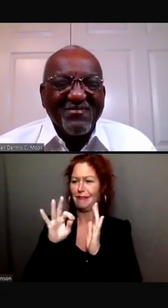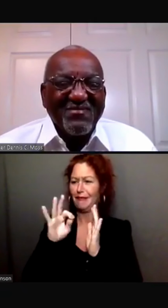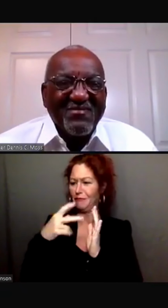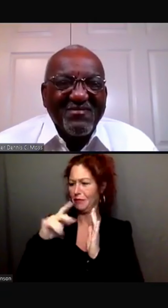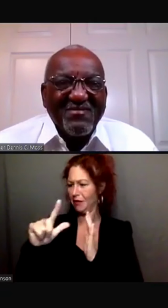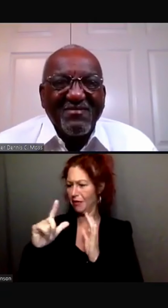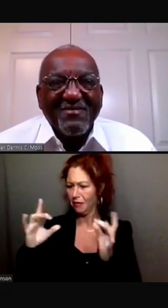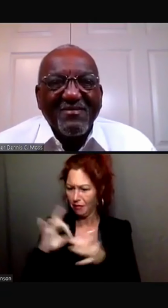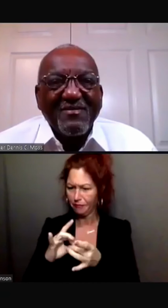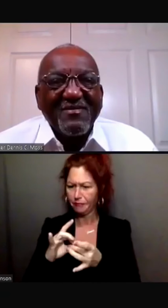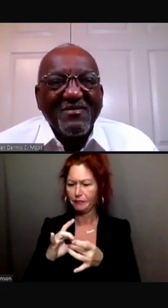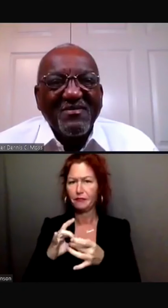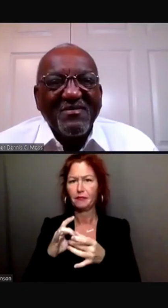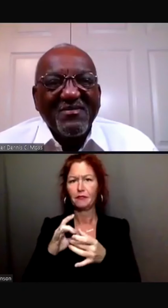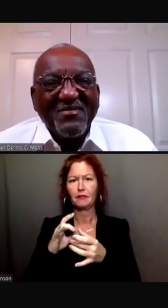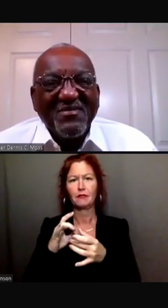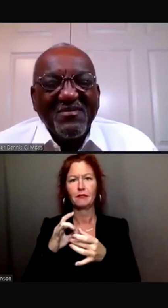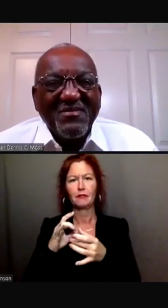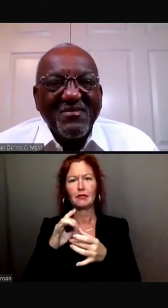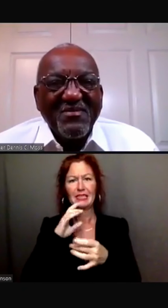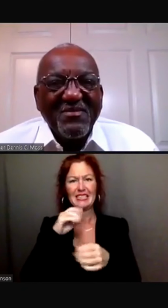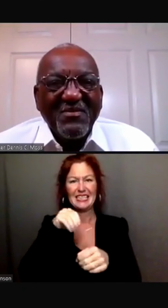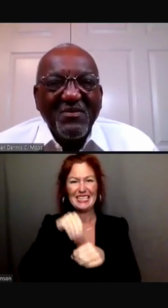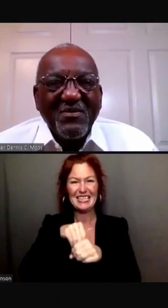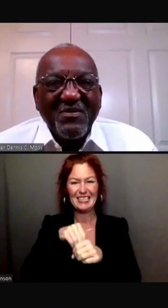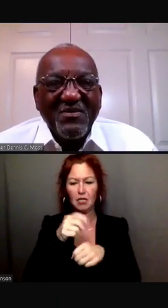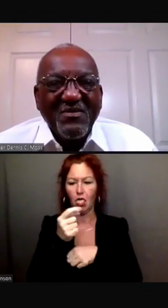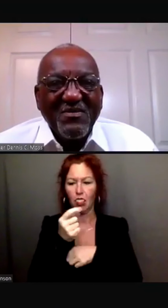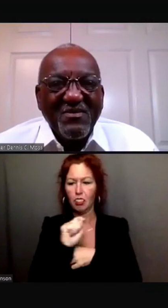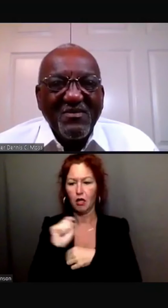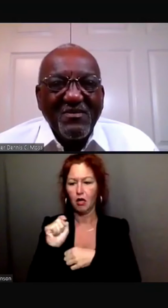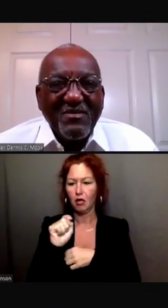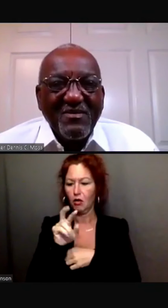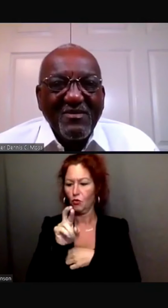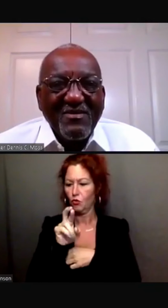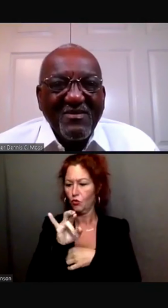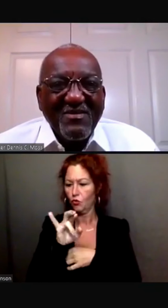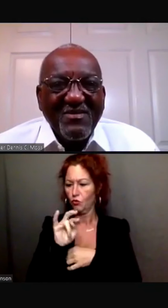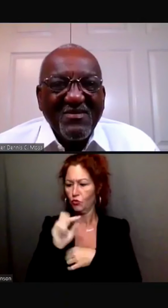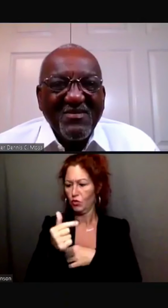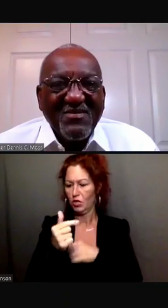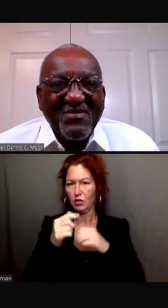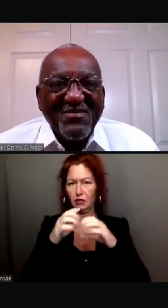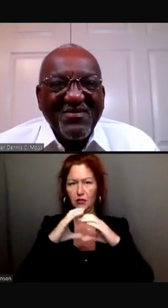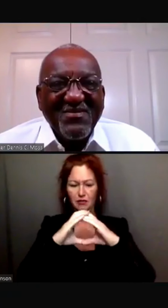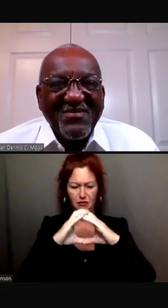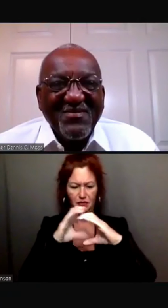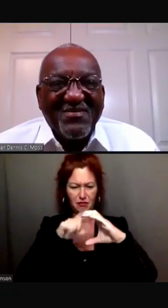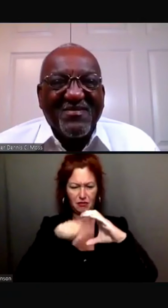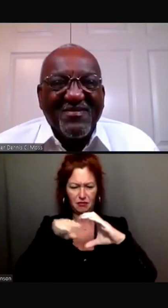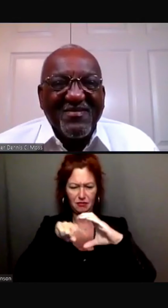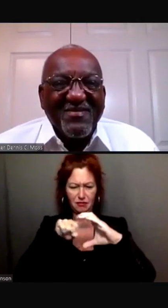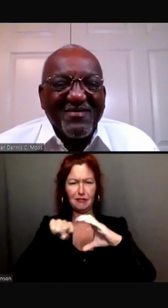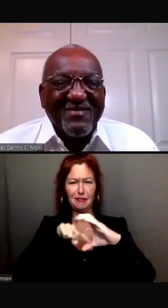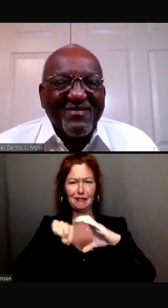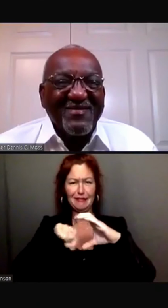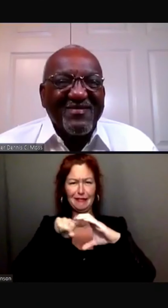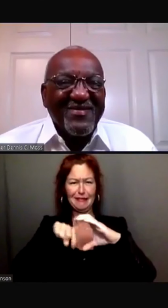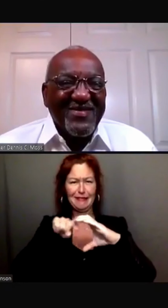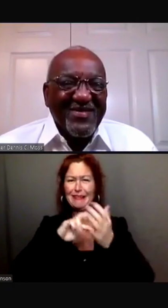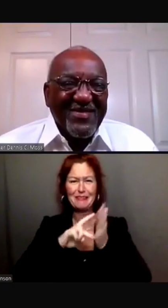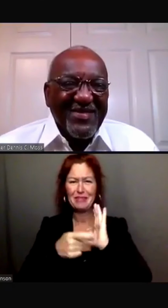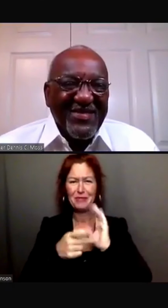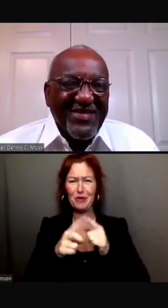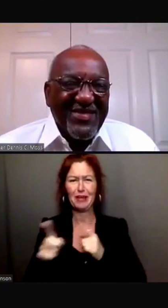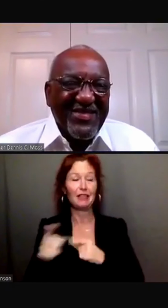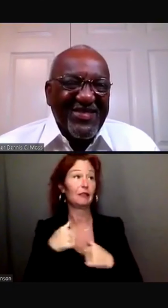mayor's home in the ring, and what is the ring? Well, it's not like in the movie, so I'll let him explain it.